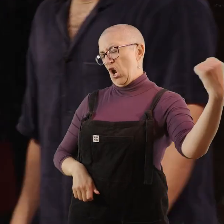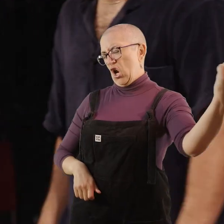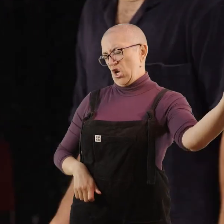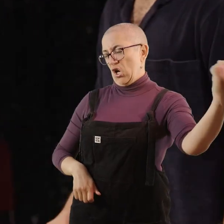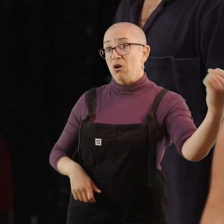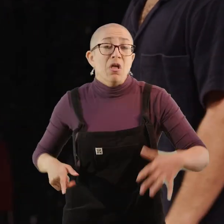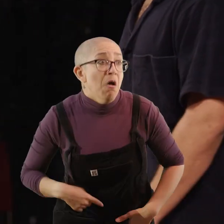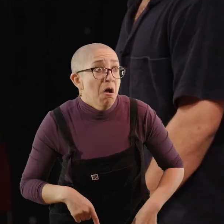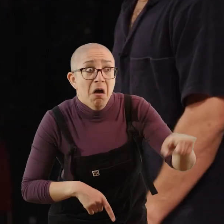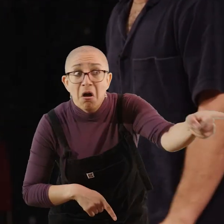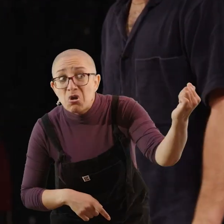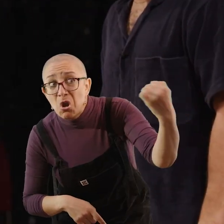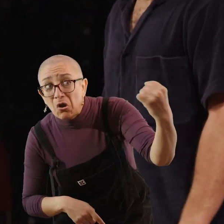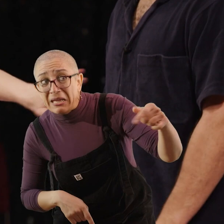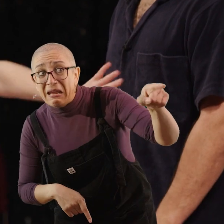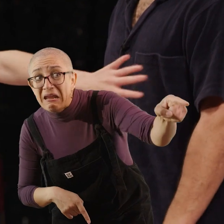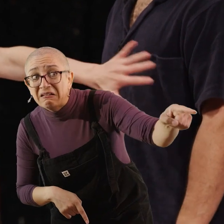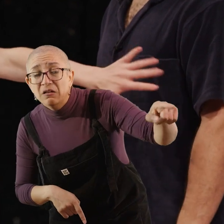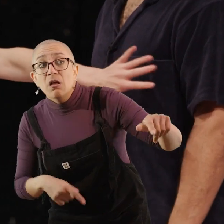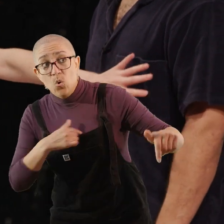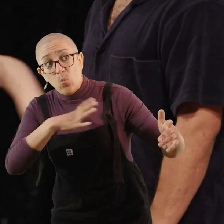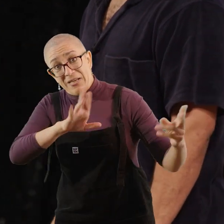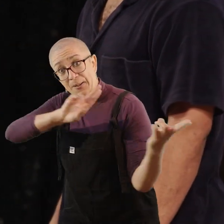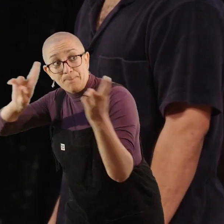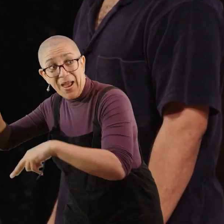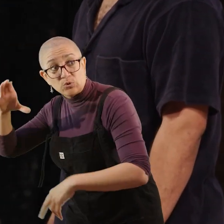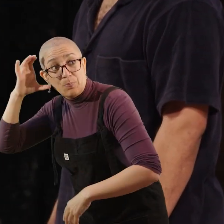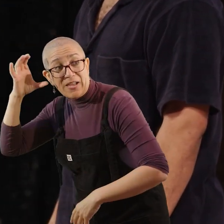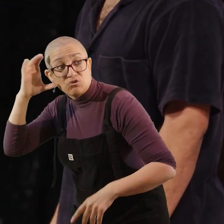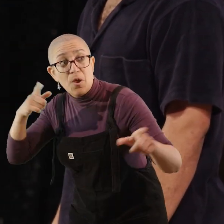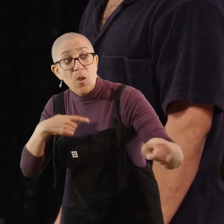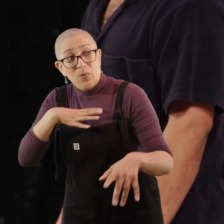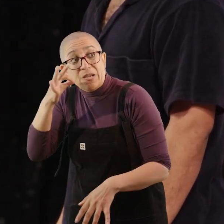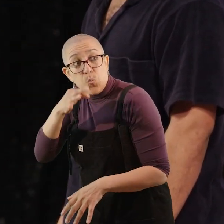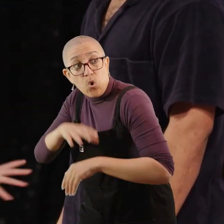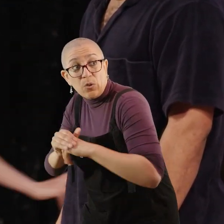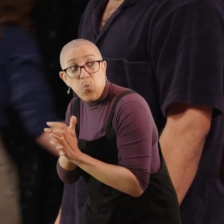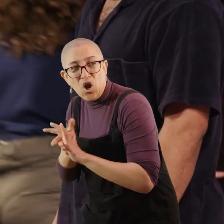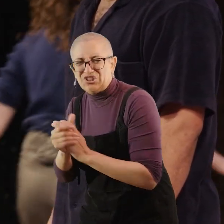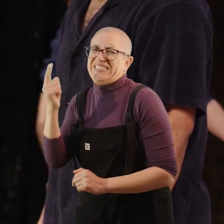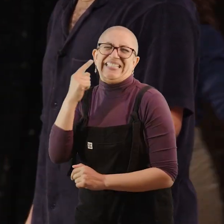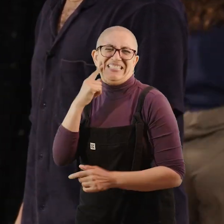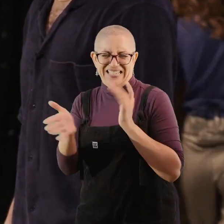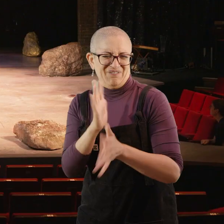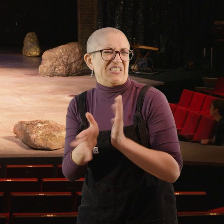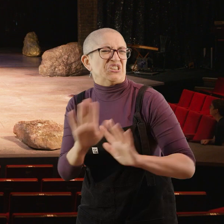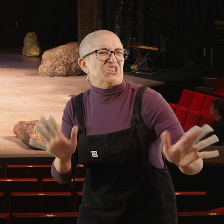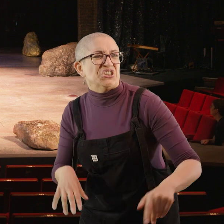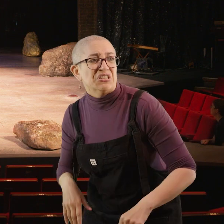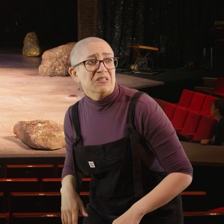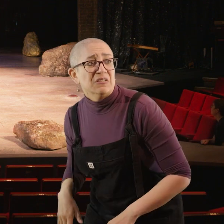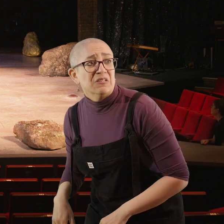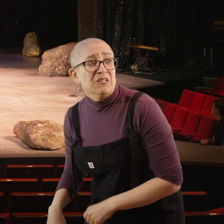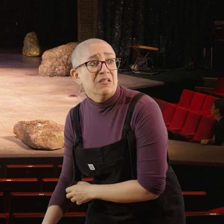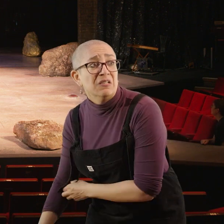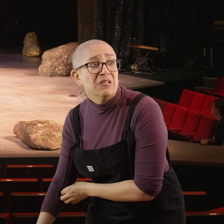I hear a knocking at the south gate. Retire we to our chamber. A little water clears us of this deed. How easy it is then.